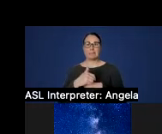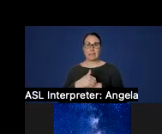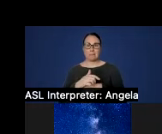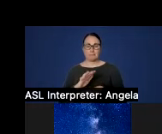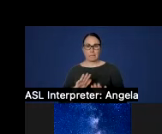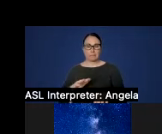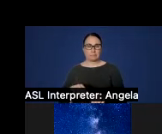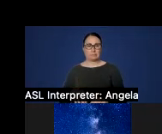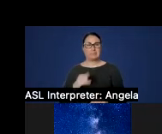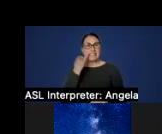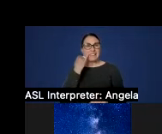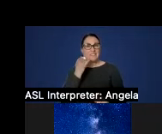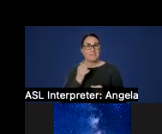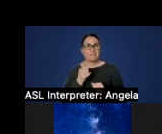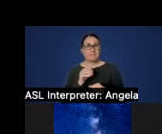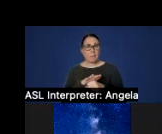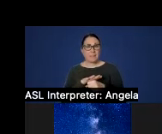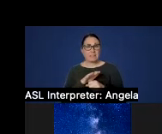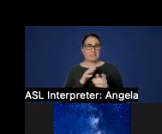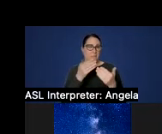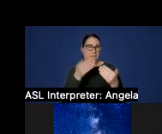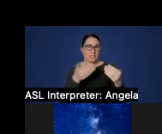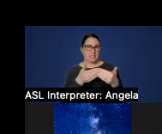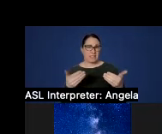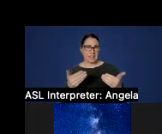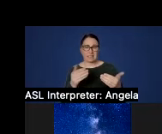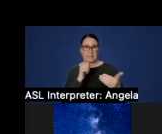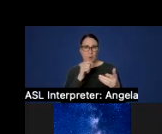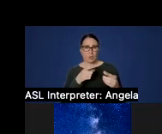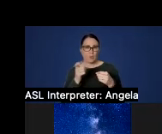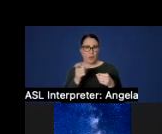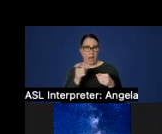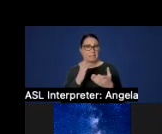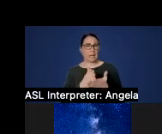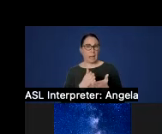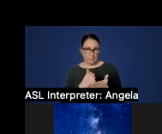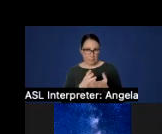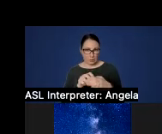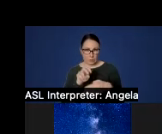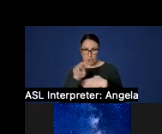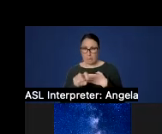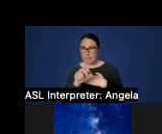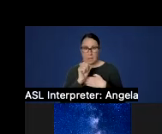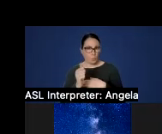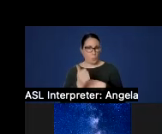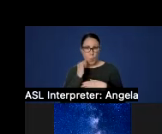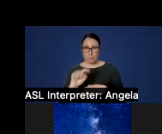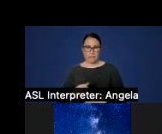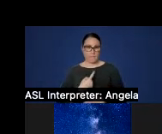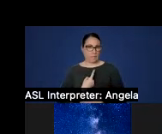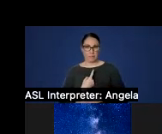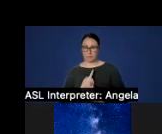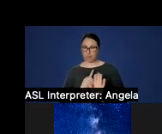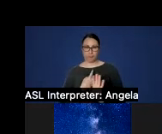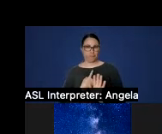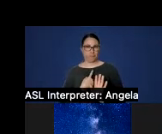or it's not really resonating, stop me. I mean, you guys can jump in and I will not be offended by any means.